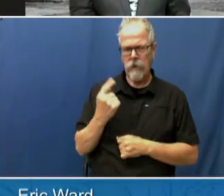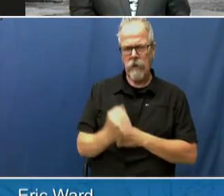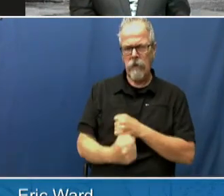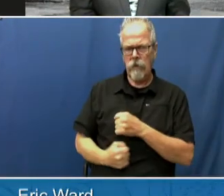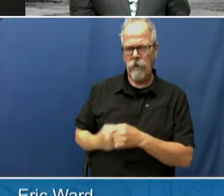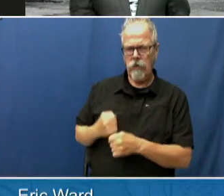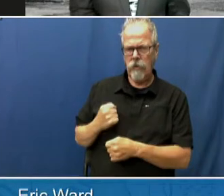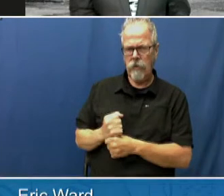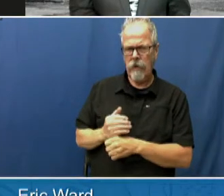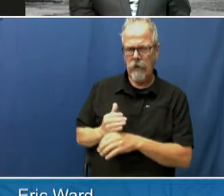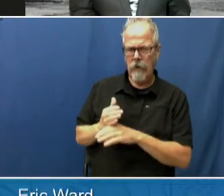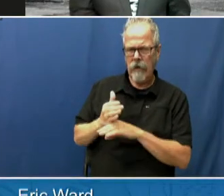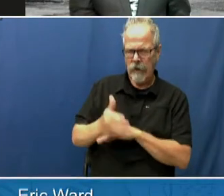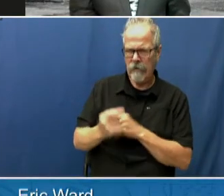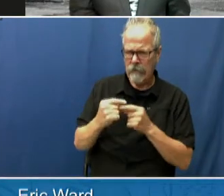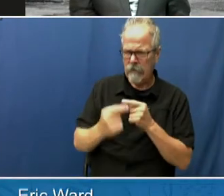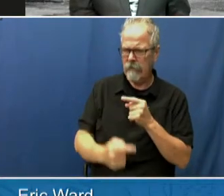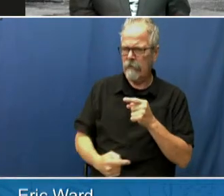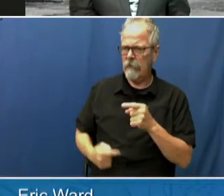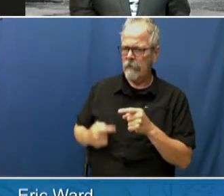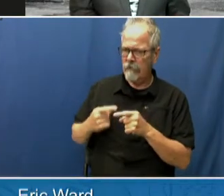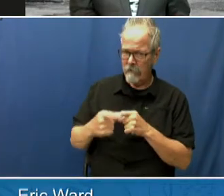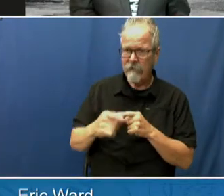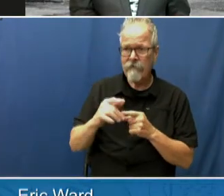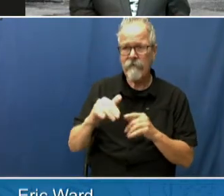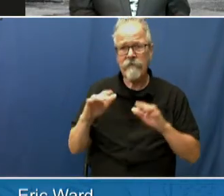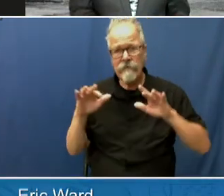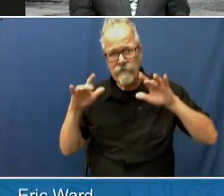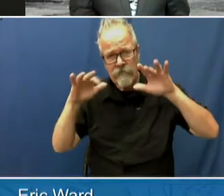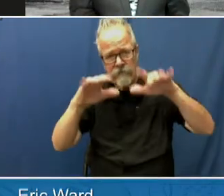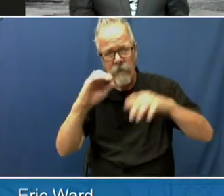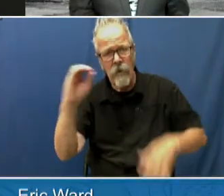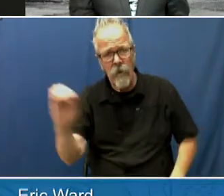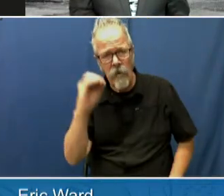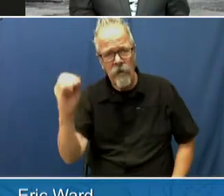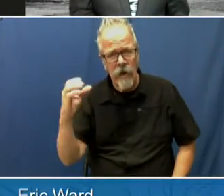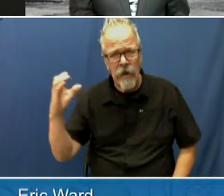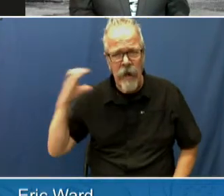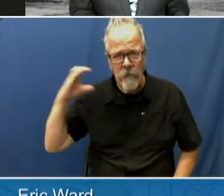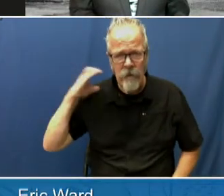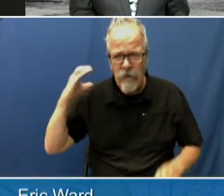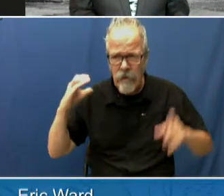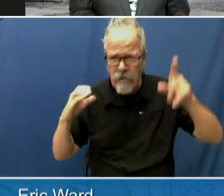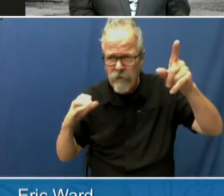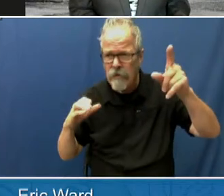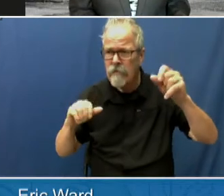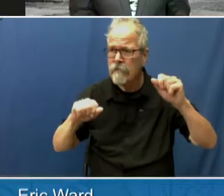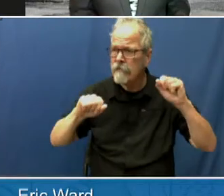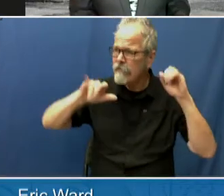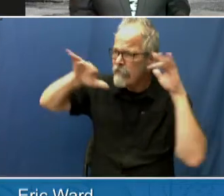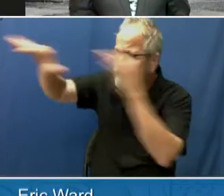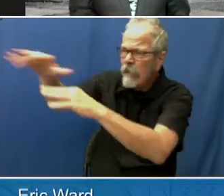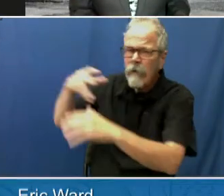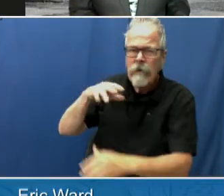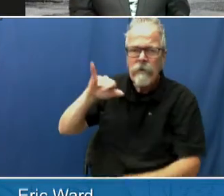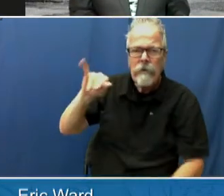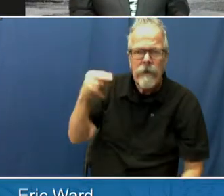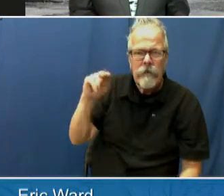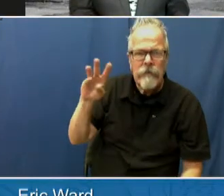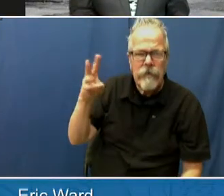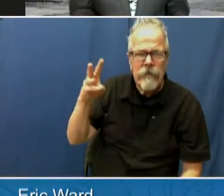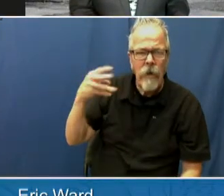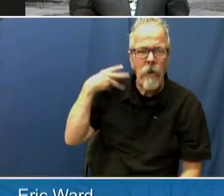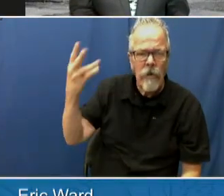Oregon Capitol, the violent insurrection in our nation's capital on January 6th, and a string of